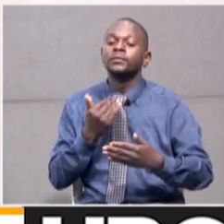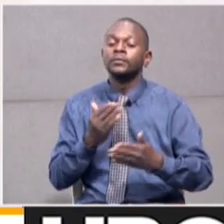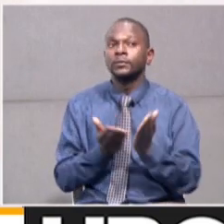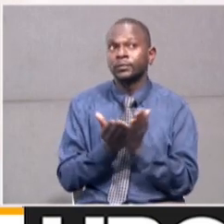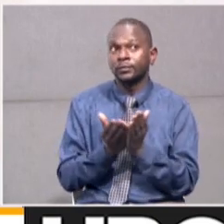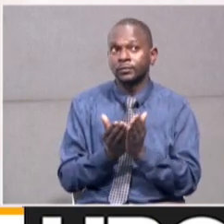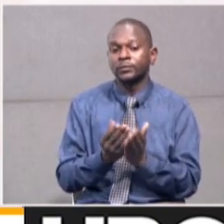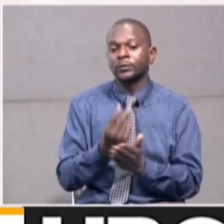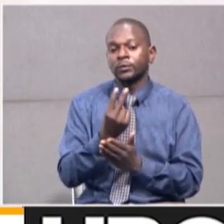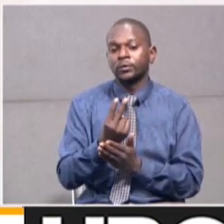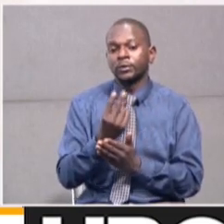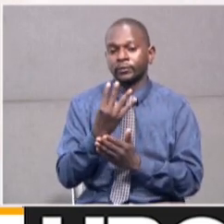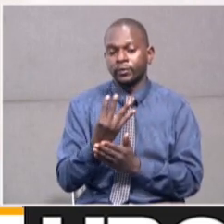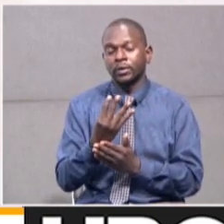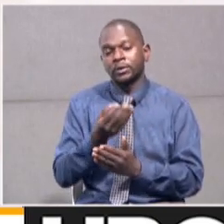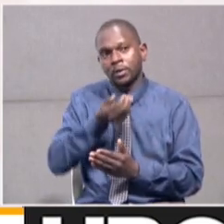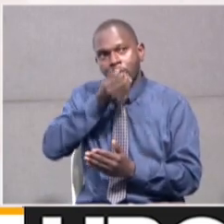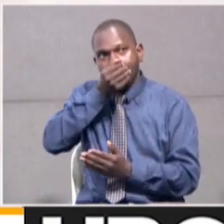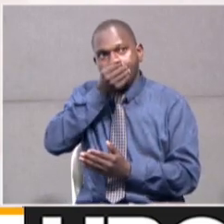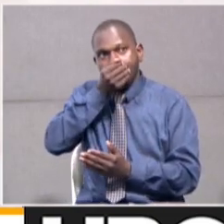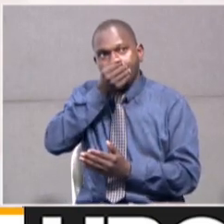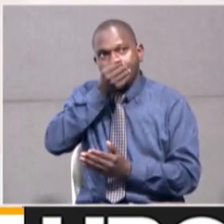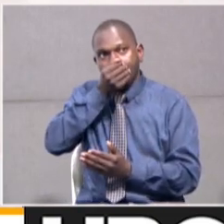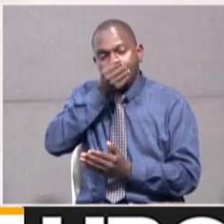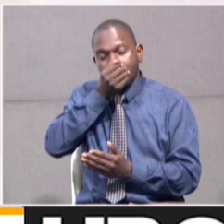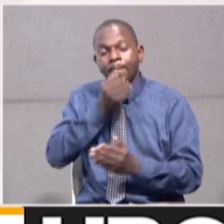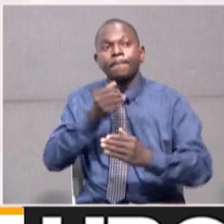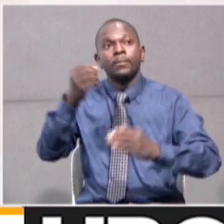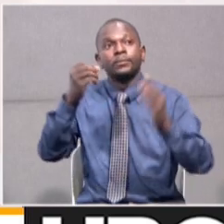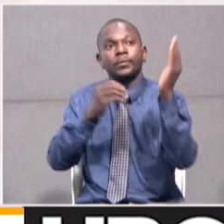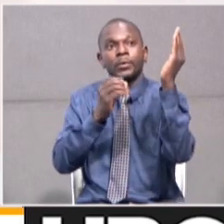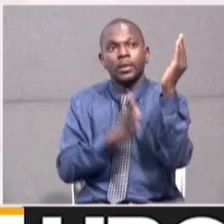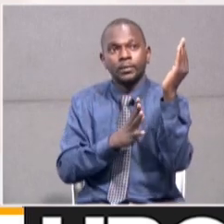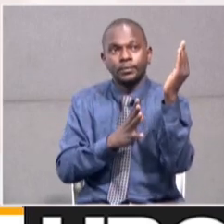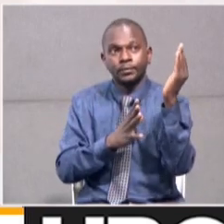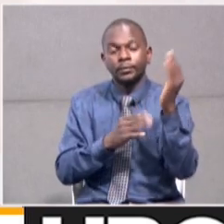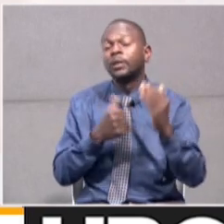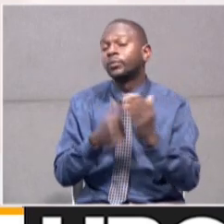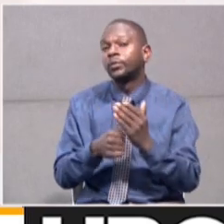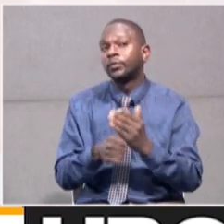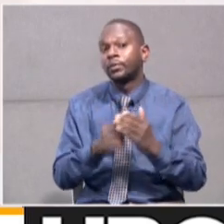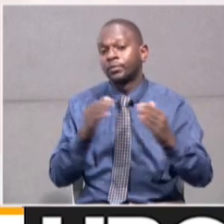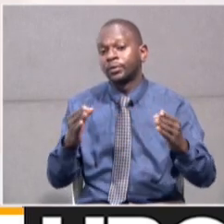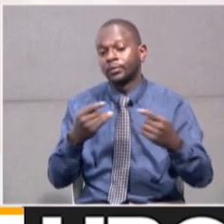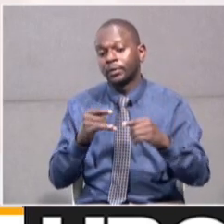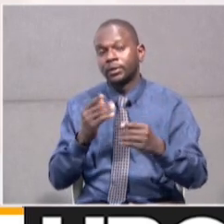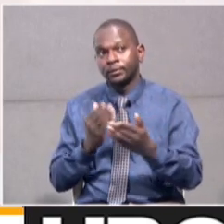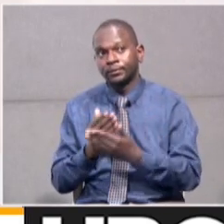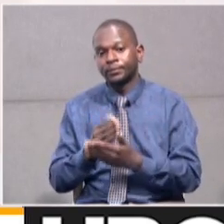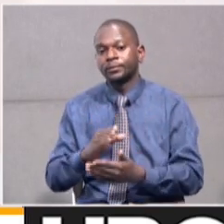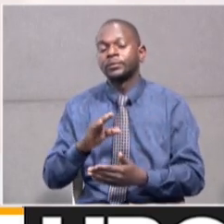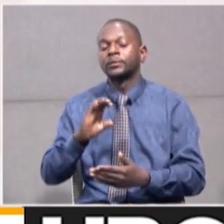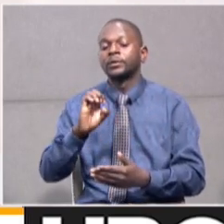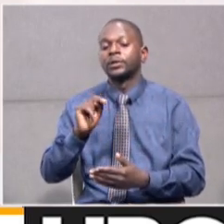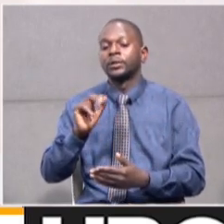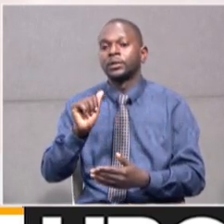needs 24 hours of oxygen with a very unreliable power grid, that was already a problem. So the fact that Enabel came on